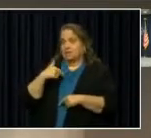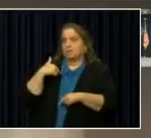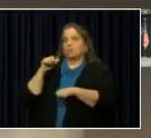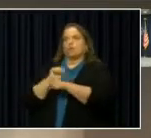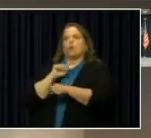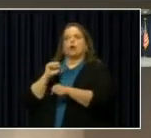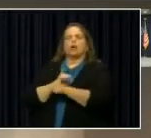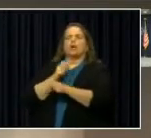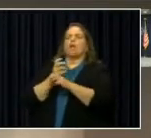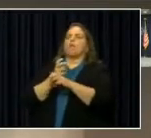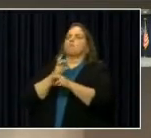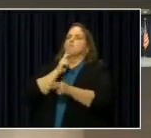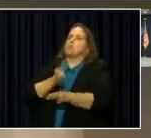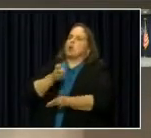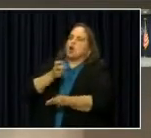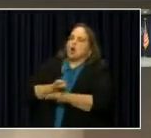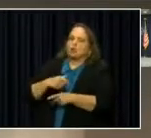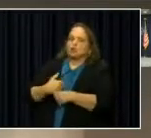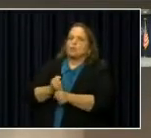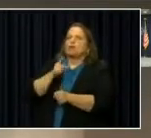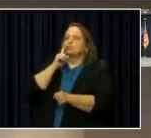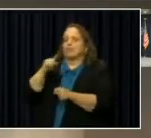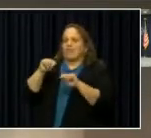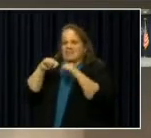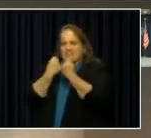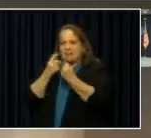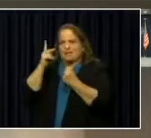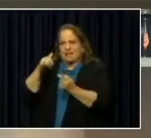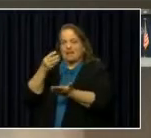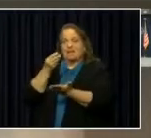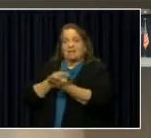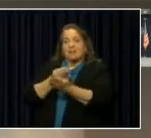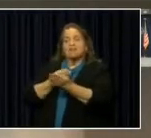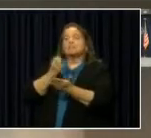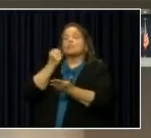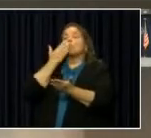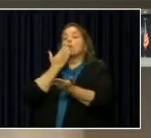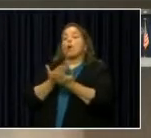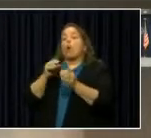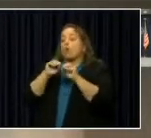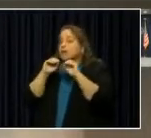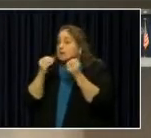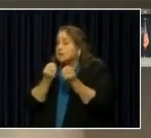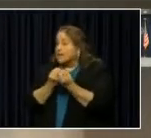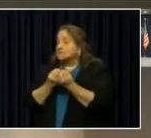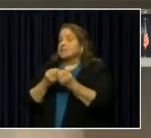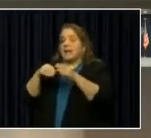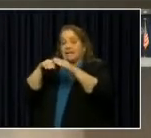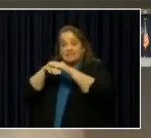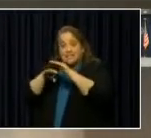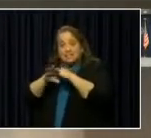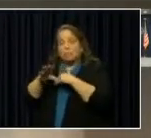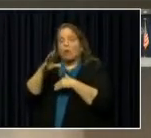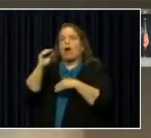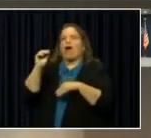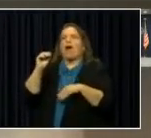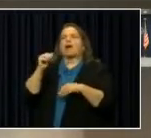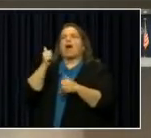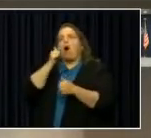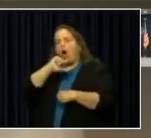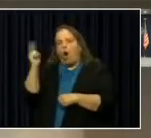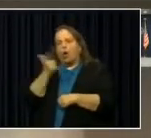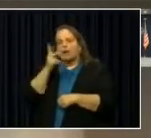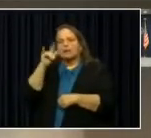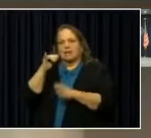working really diligently to make sure that the Team Kentucky Fund is well organized, accessible, and equitable to all